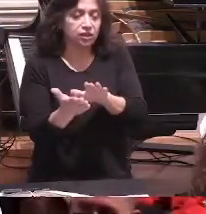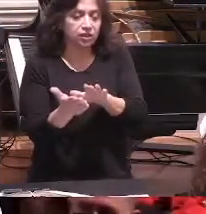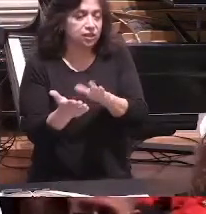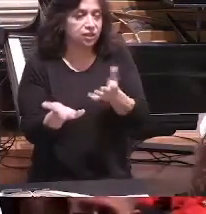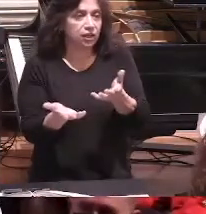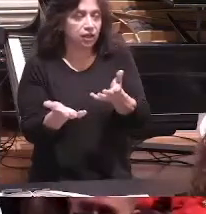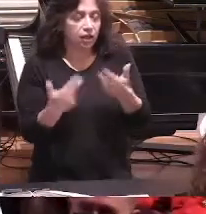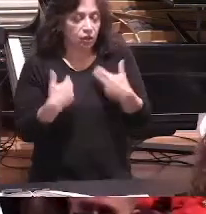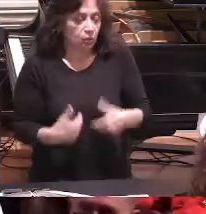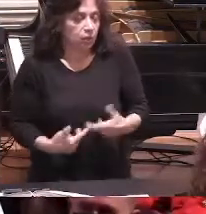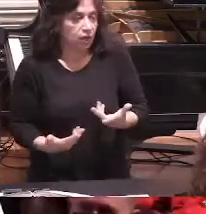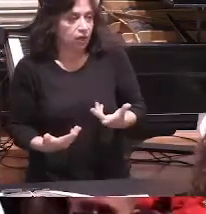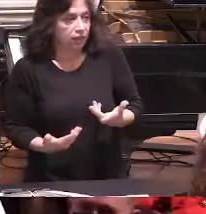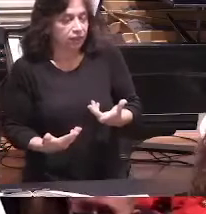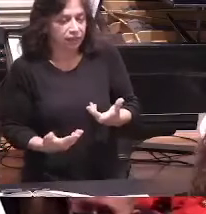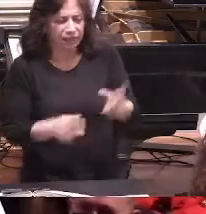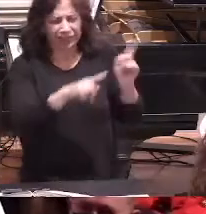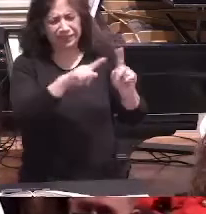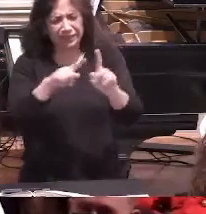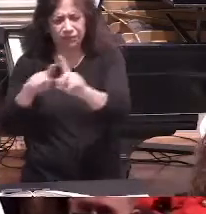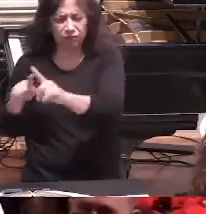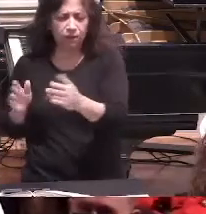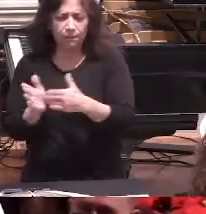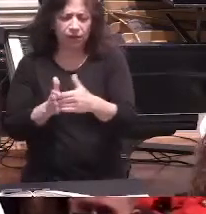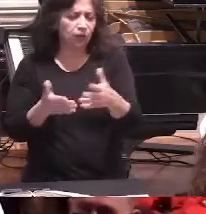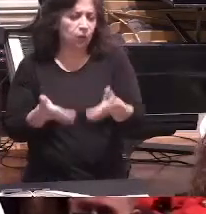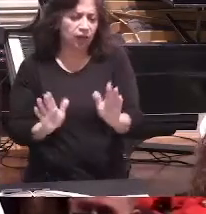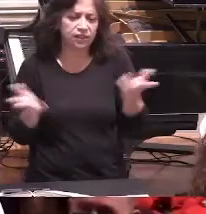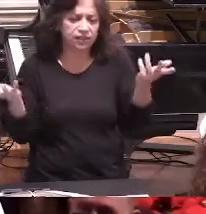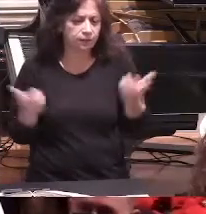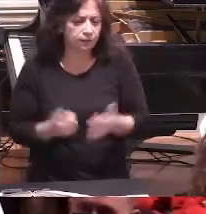us human beings in a million different ways,